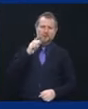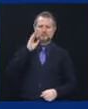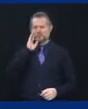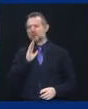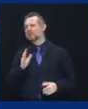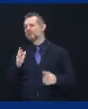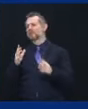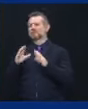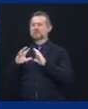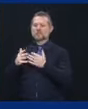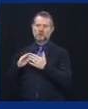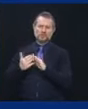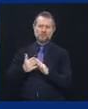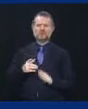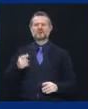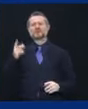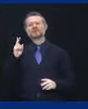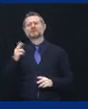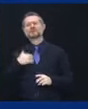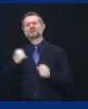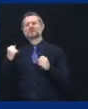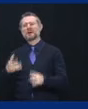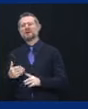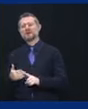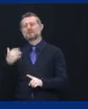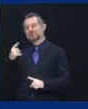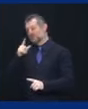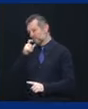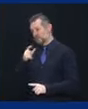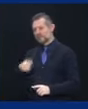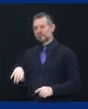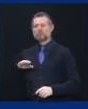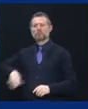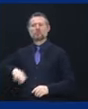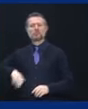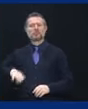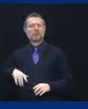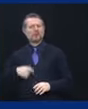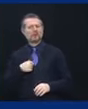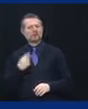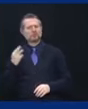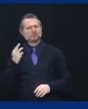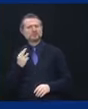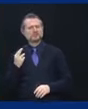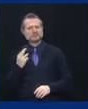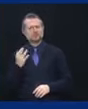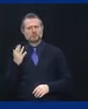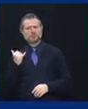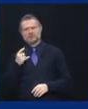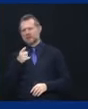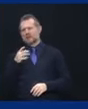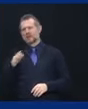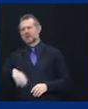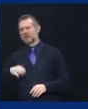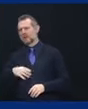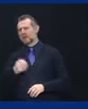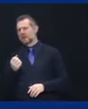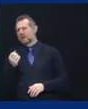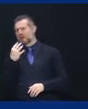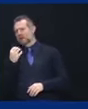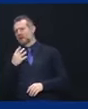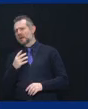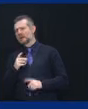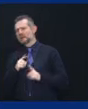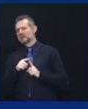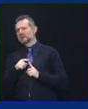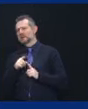historically disenfranchised communities. Is there a reason why the state hasn't released demographic information about who has been